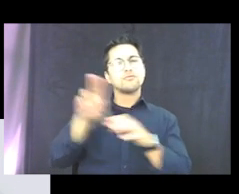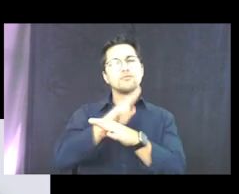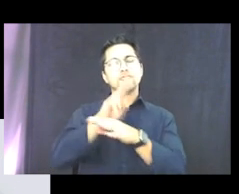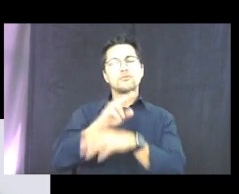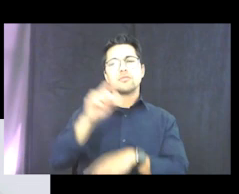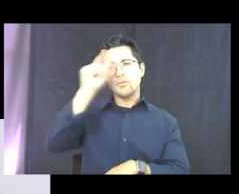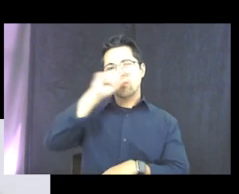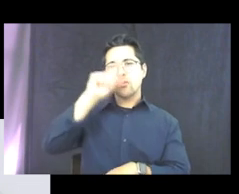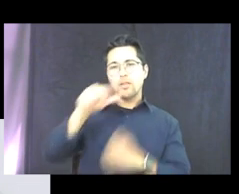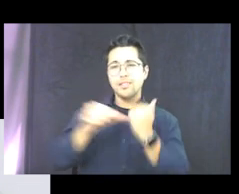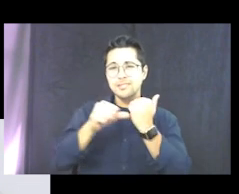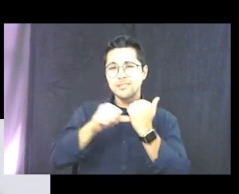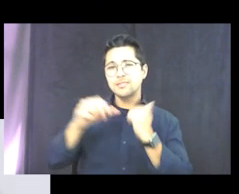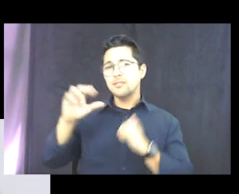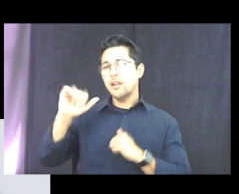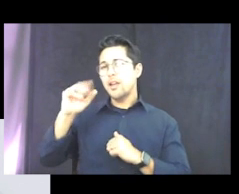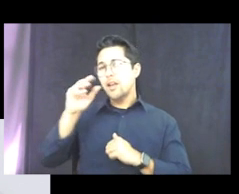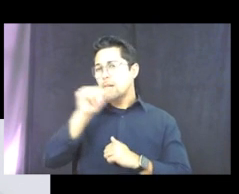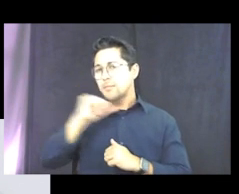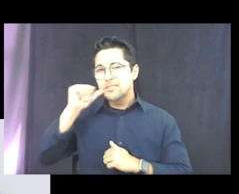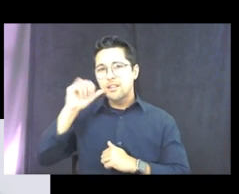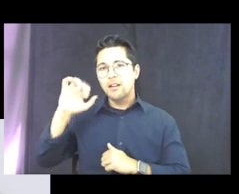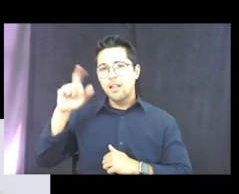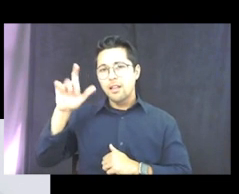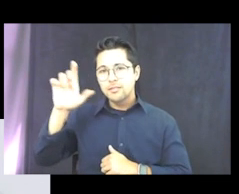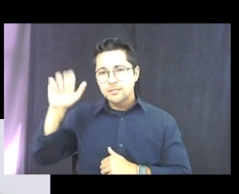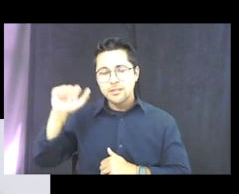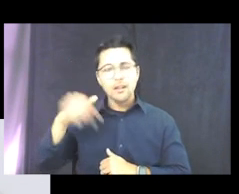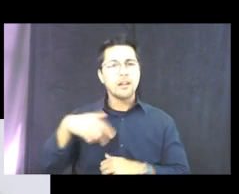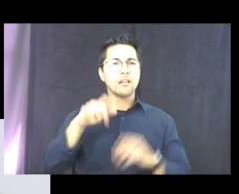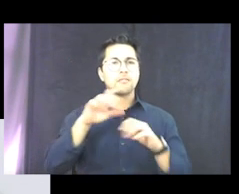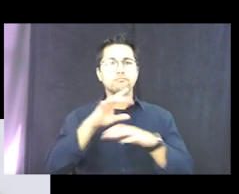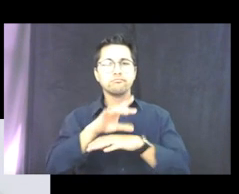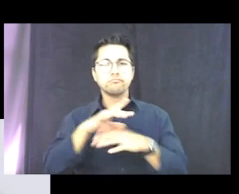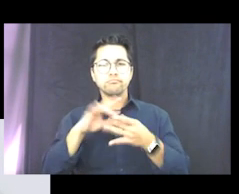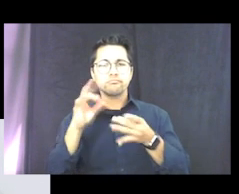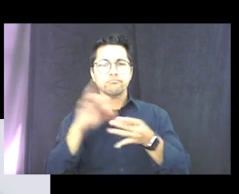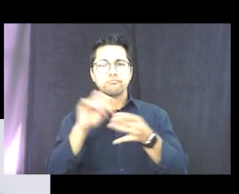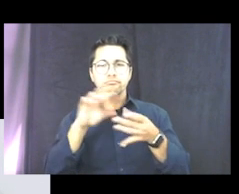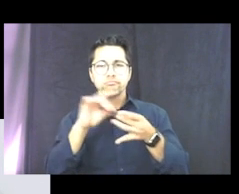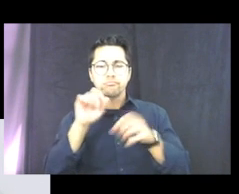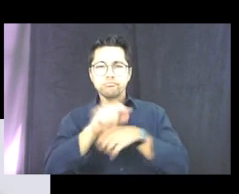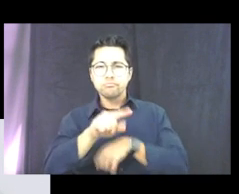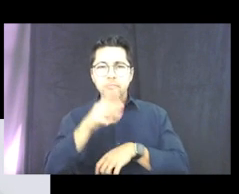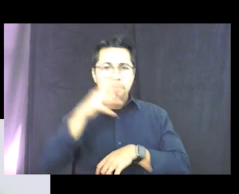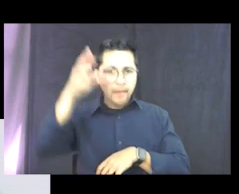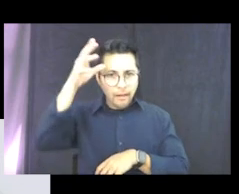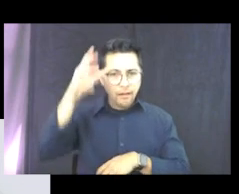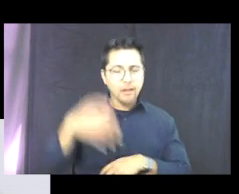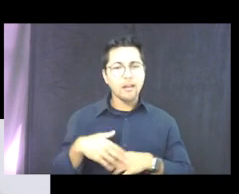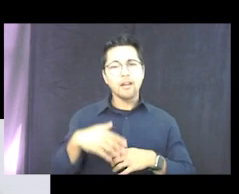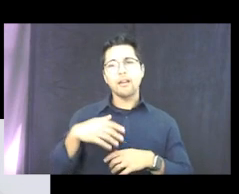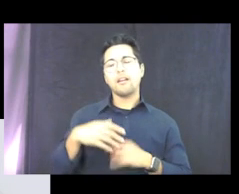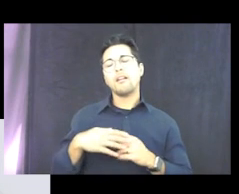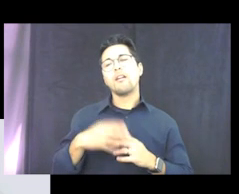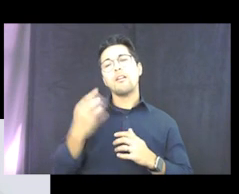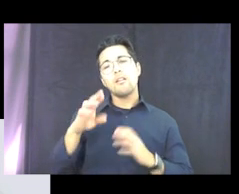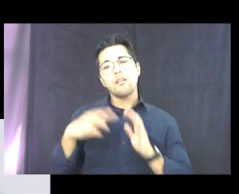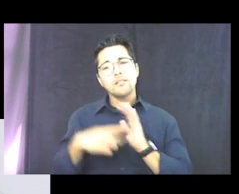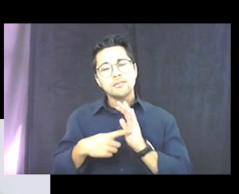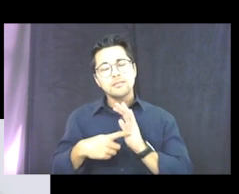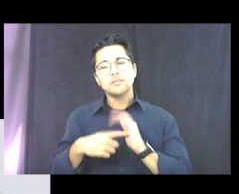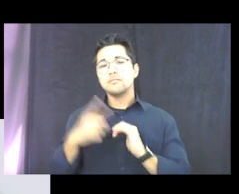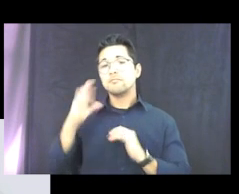Google Assistant, message parents when their children have made it to school, or as an example within